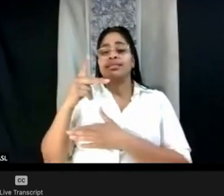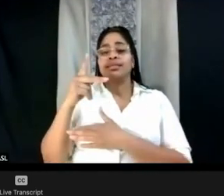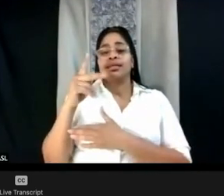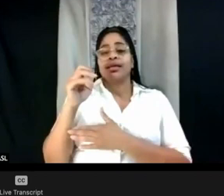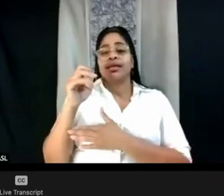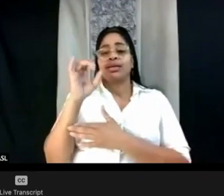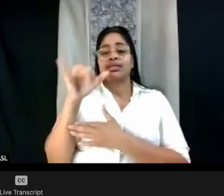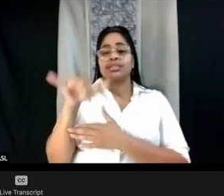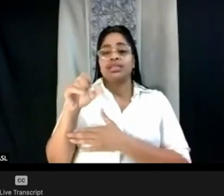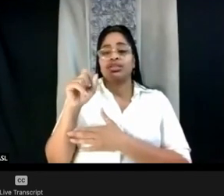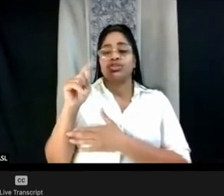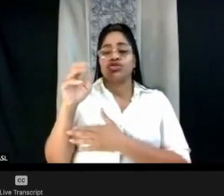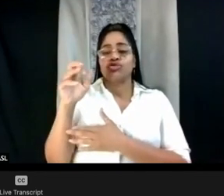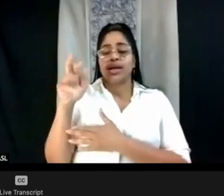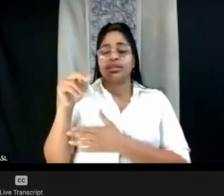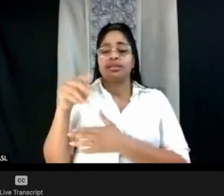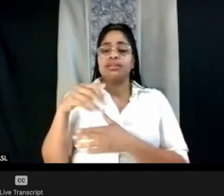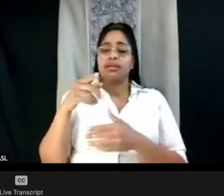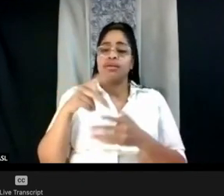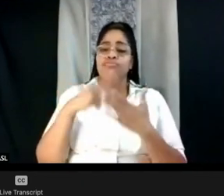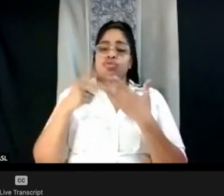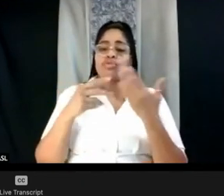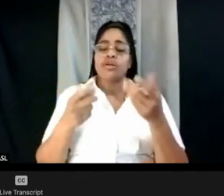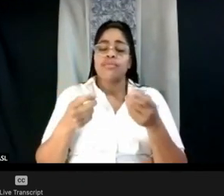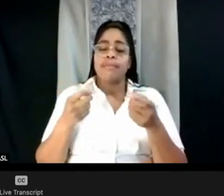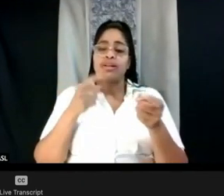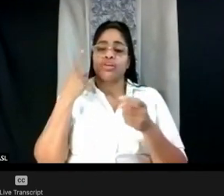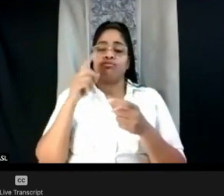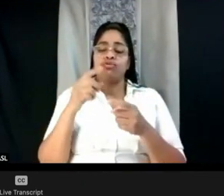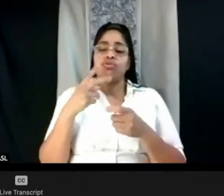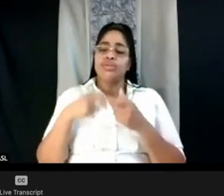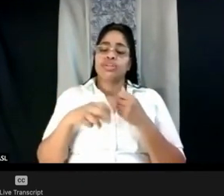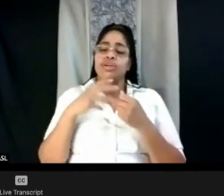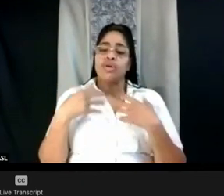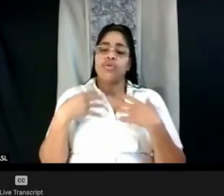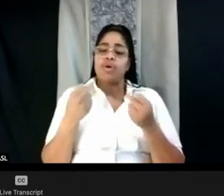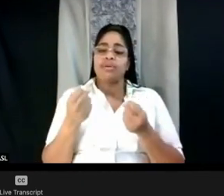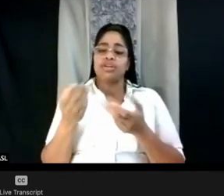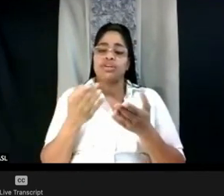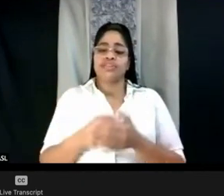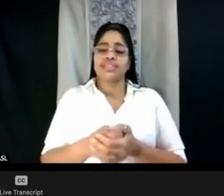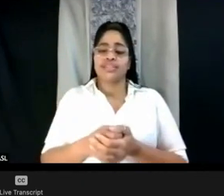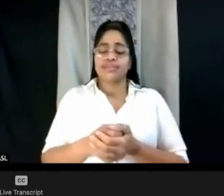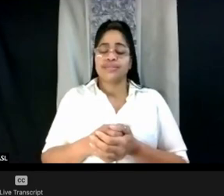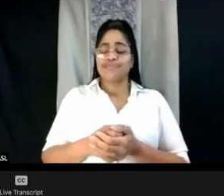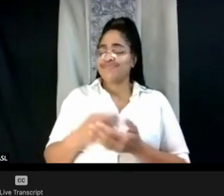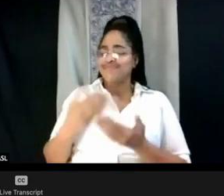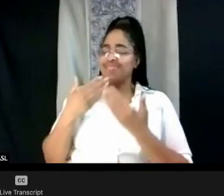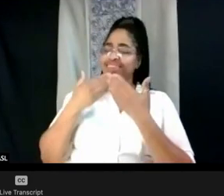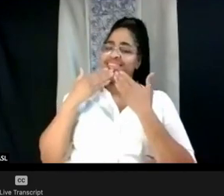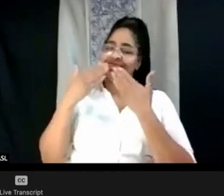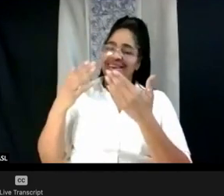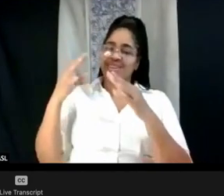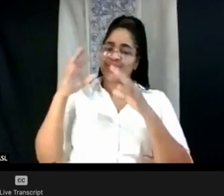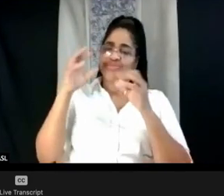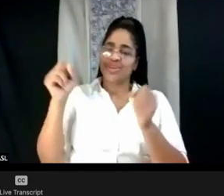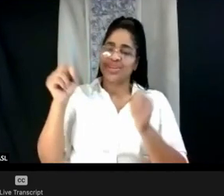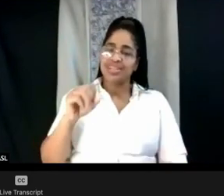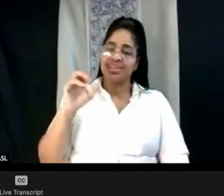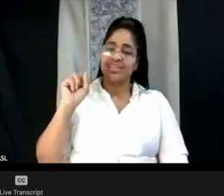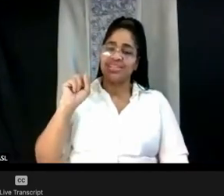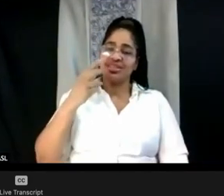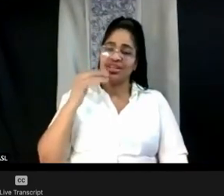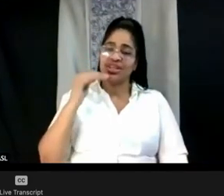Program Manager for Resiliency and Wellbeing Services. Kelsey. Hello, and thank you, President Schlissel, Provost Collins, and our